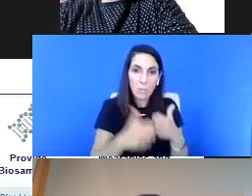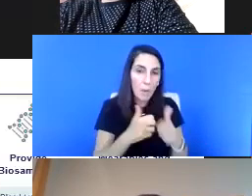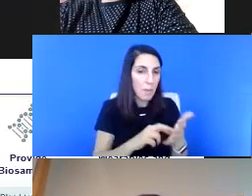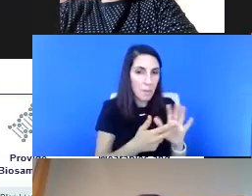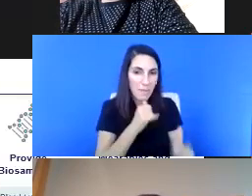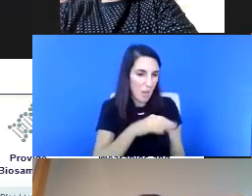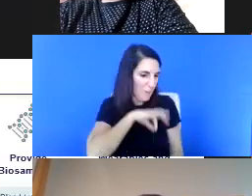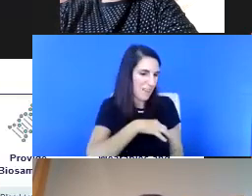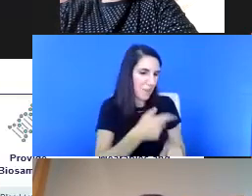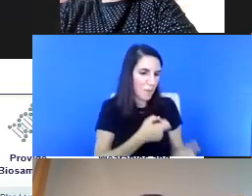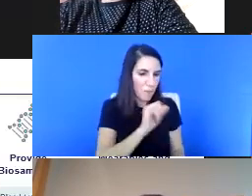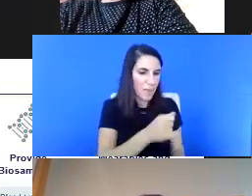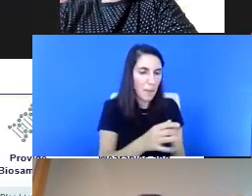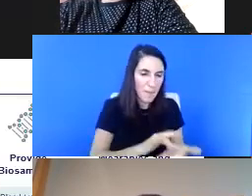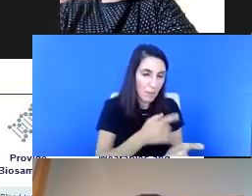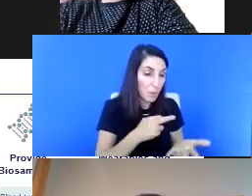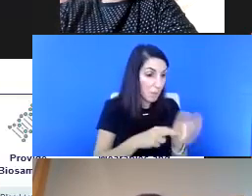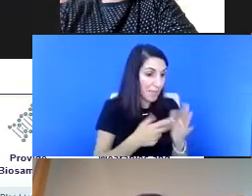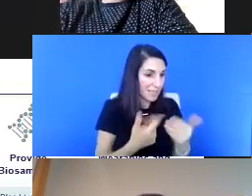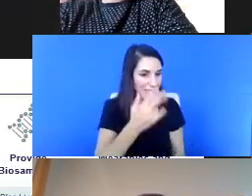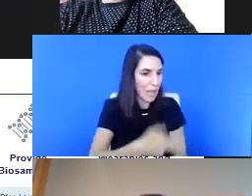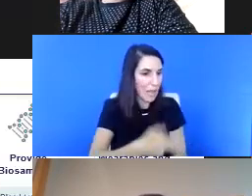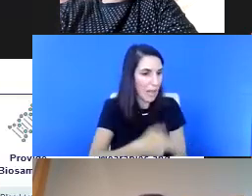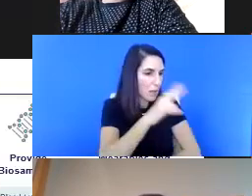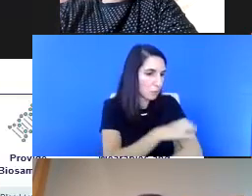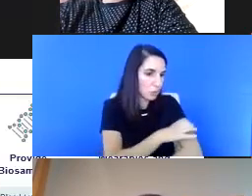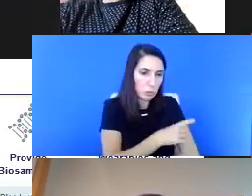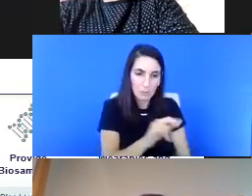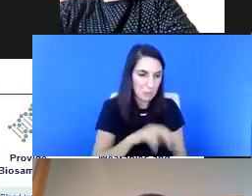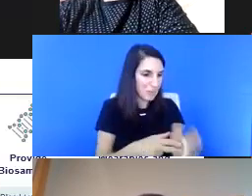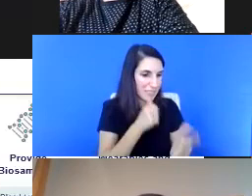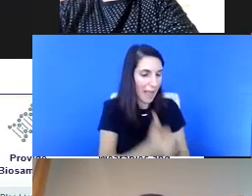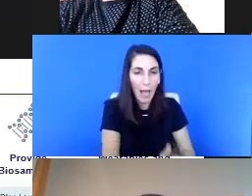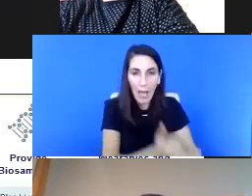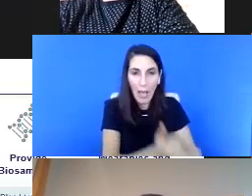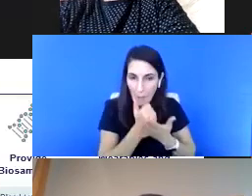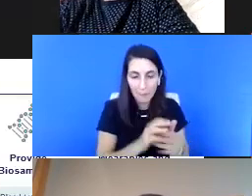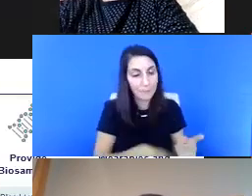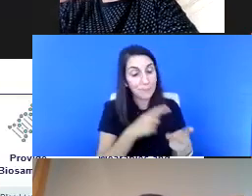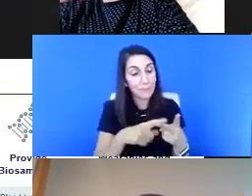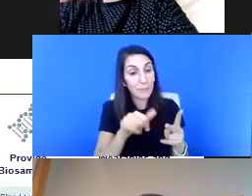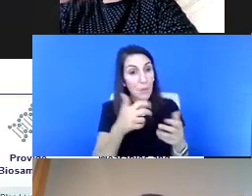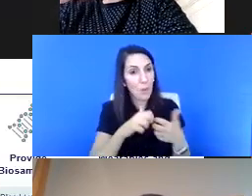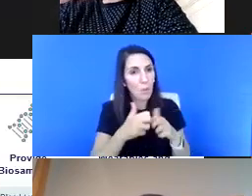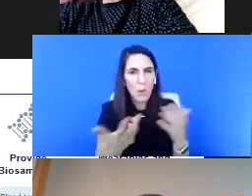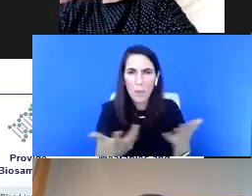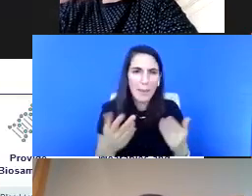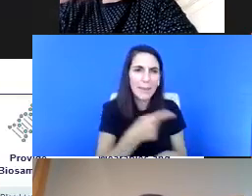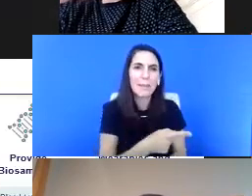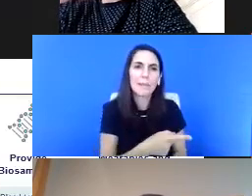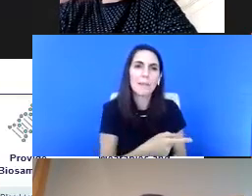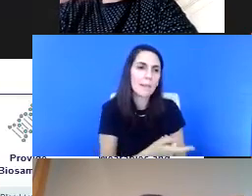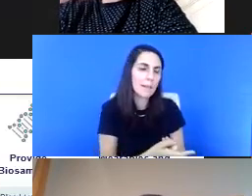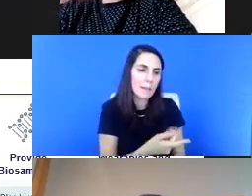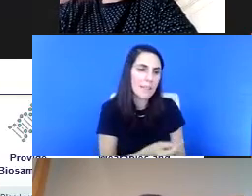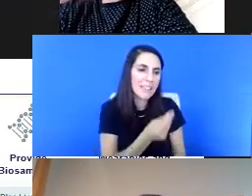taking. They still have the high blood pressure. It's not doing what it's supposed to do. And the other problem with it is that it's giving them